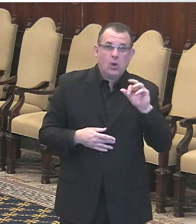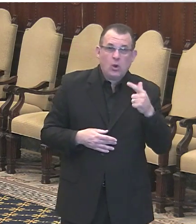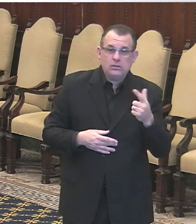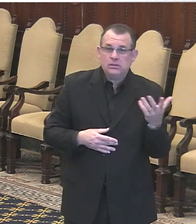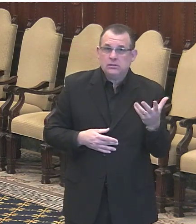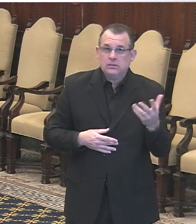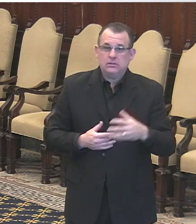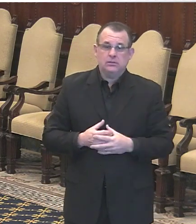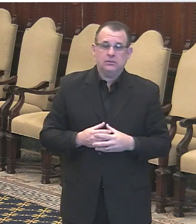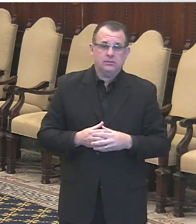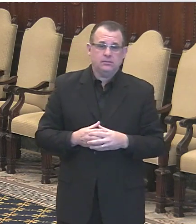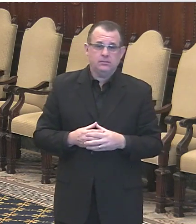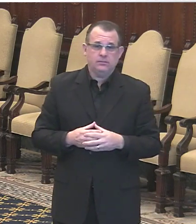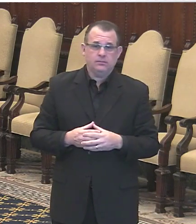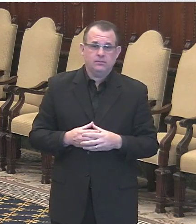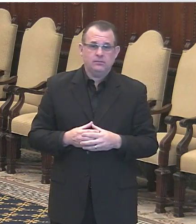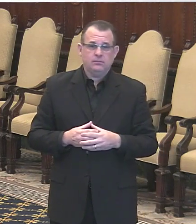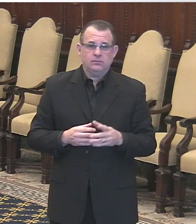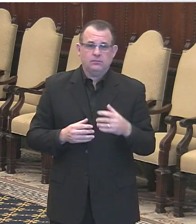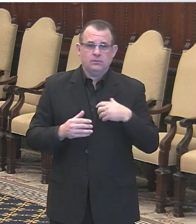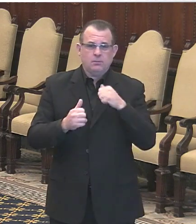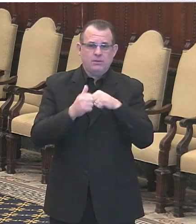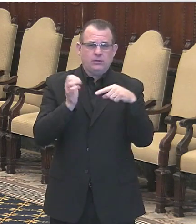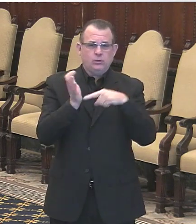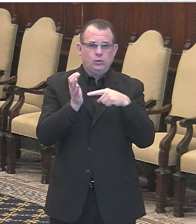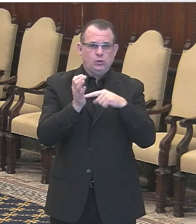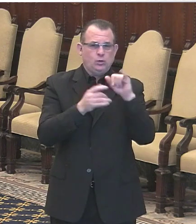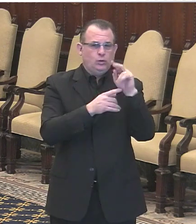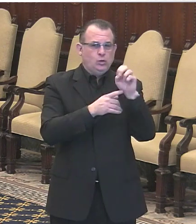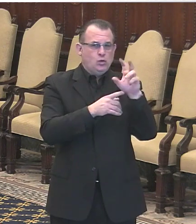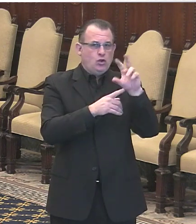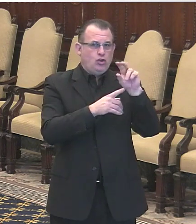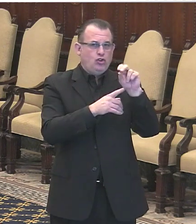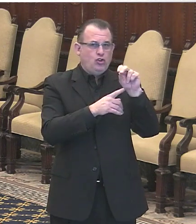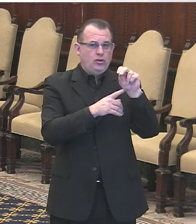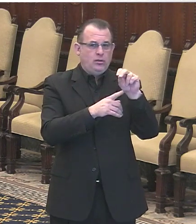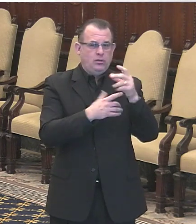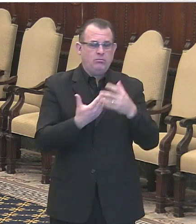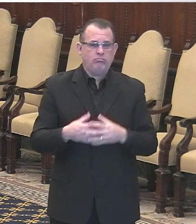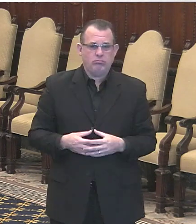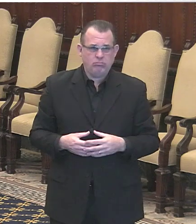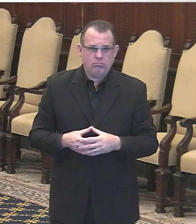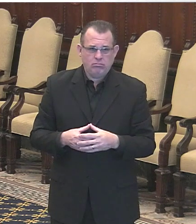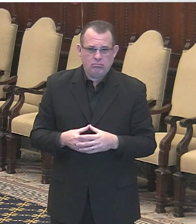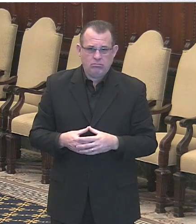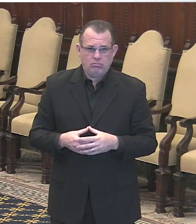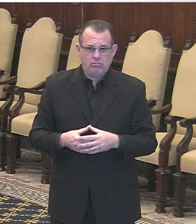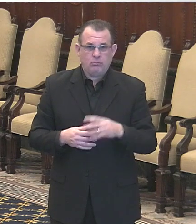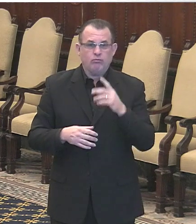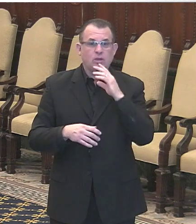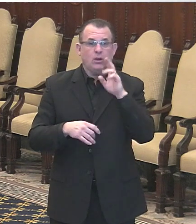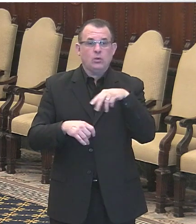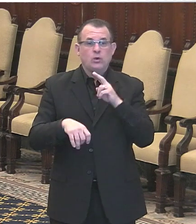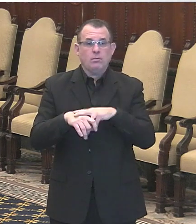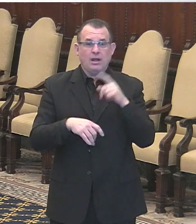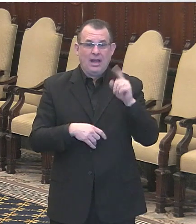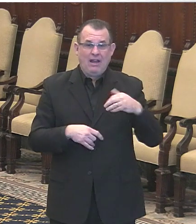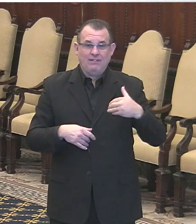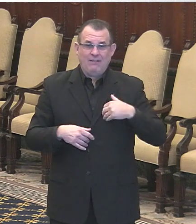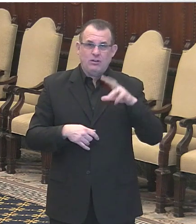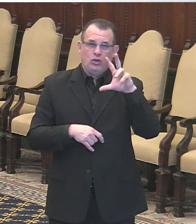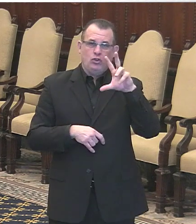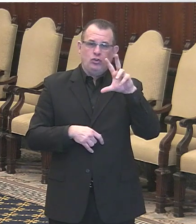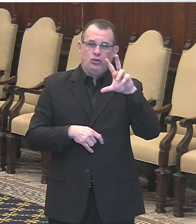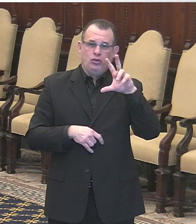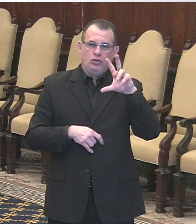to pass a budget, I think, by June 30th. Yeah. So we, under normal circumstances, would have to have it 30 days sooner so PICA could get it 30